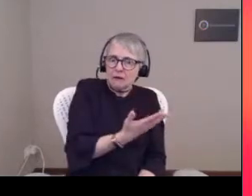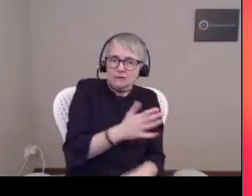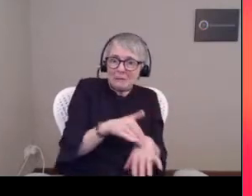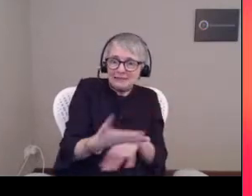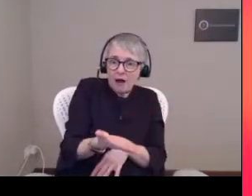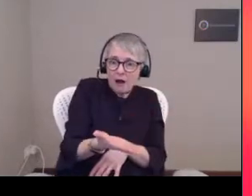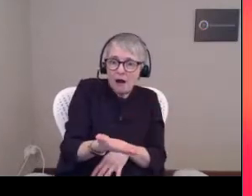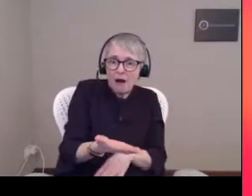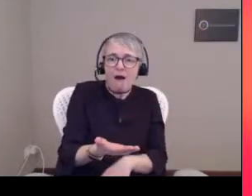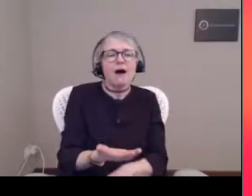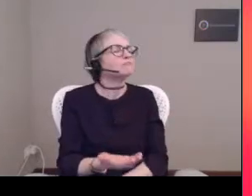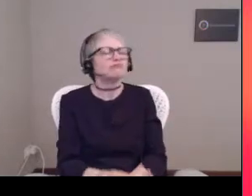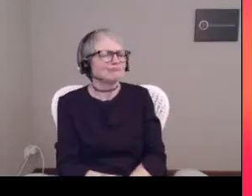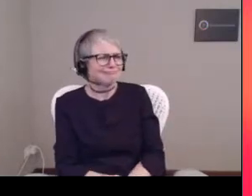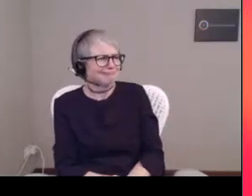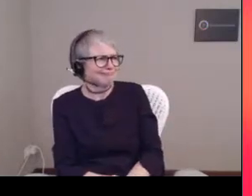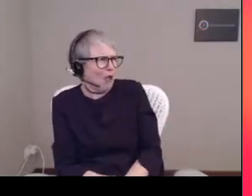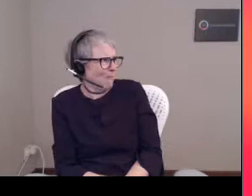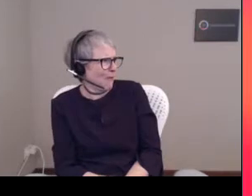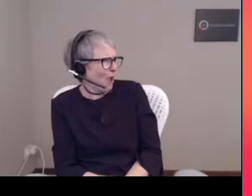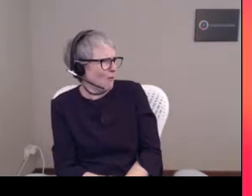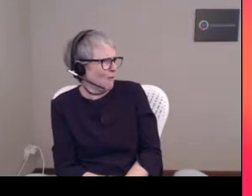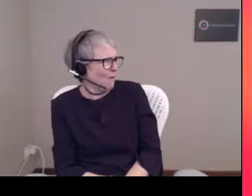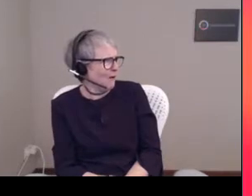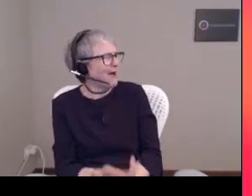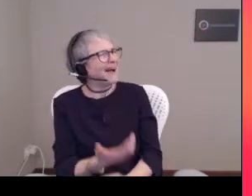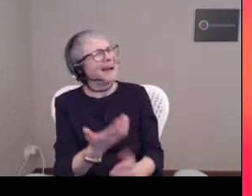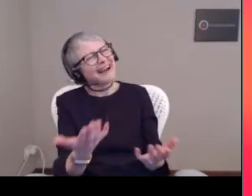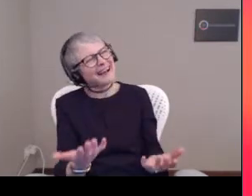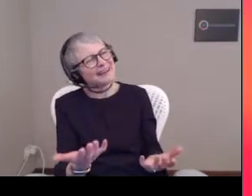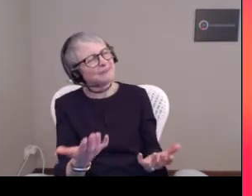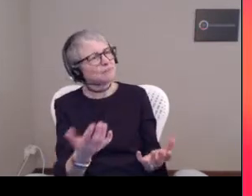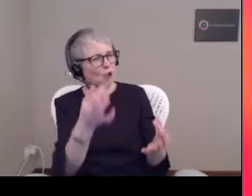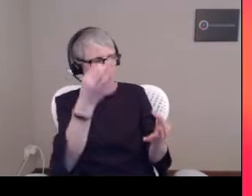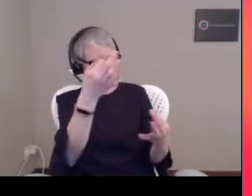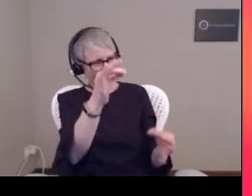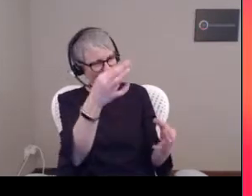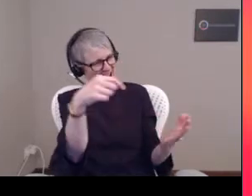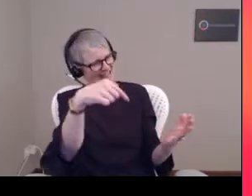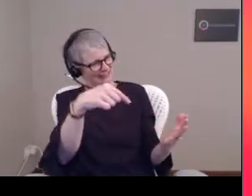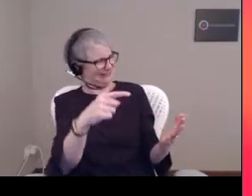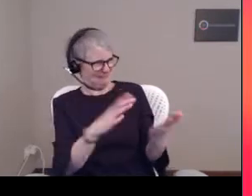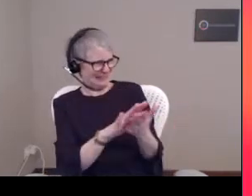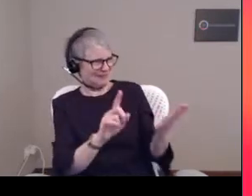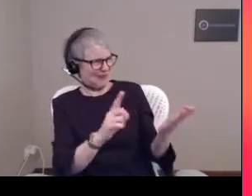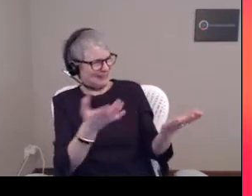Well, I mean, not necessarily. I mean, when we talk about qualifications, it's quite a broad question, I suppose.